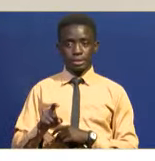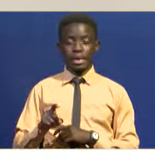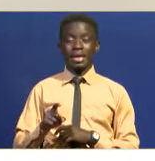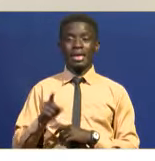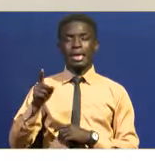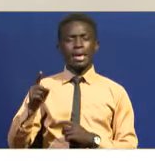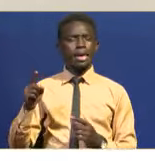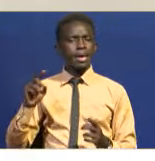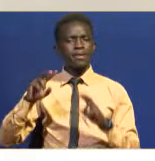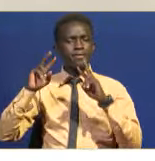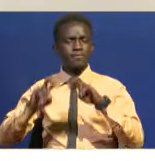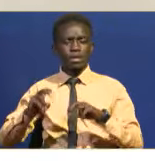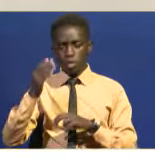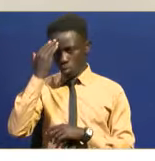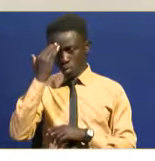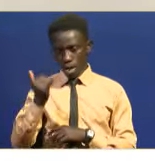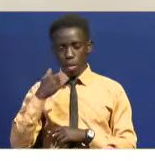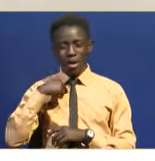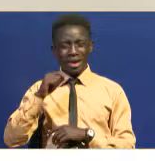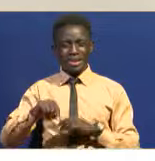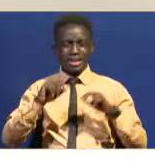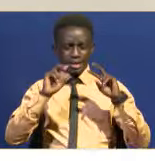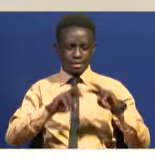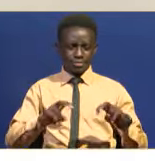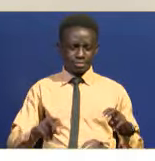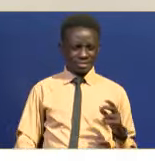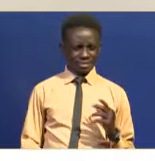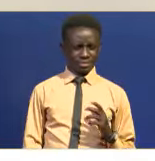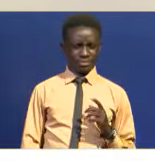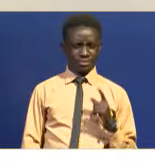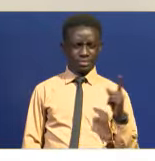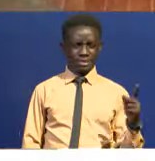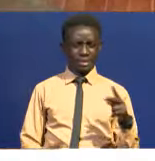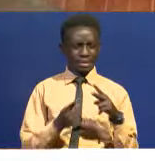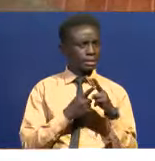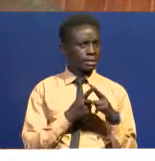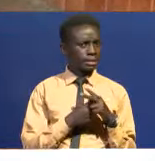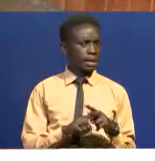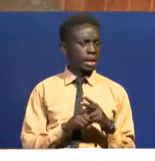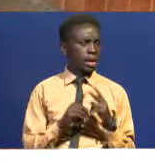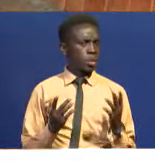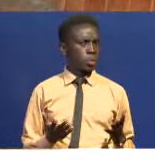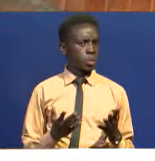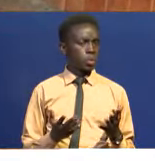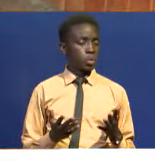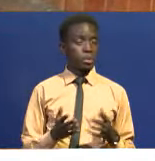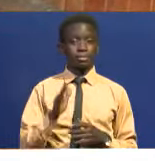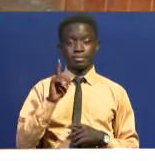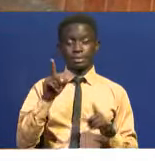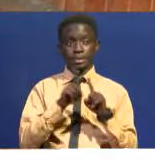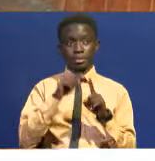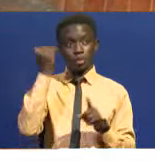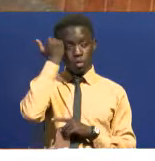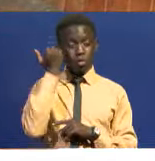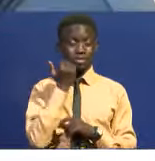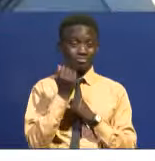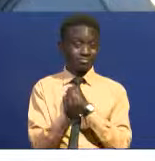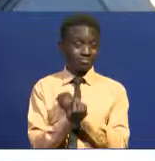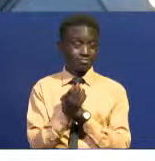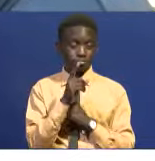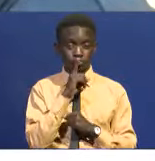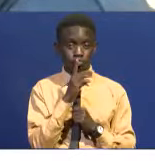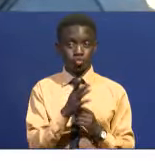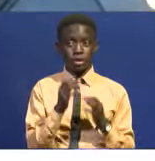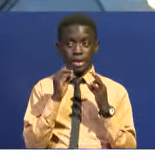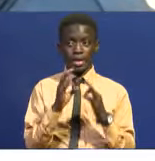to establish the motivation behind the recordings. Mahakama pia ilieleza kwamba kumzuilia mshukiwa huyo